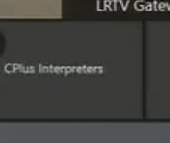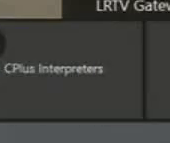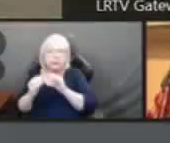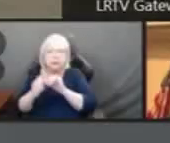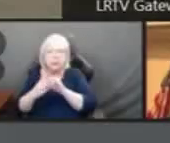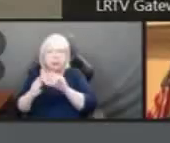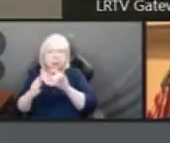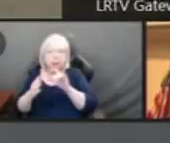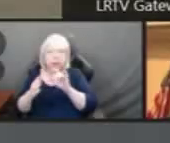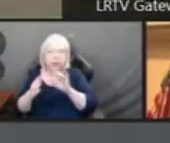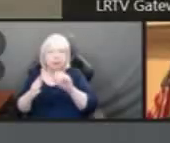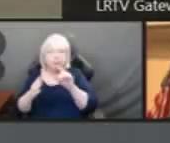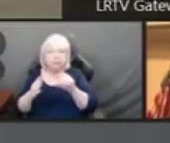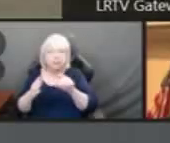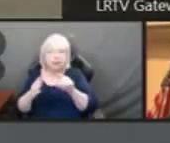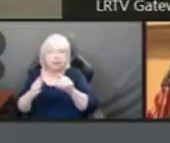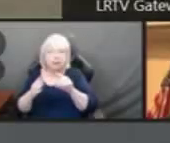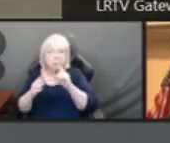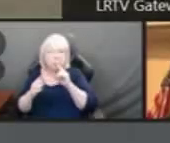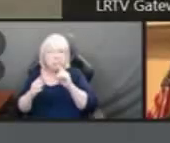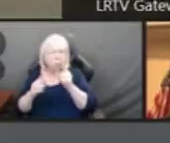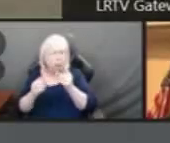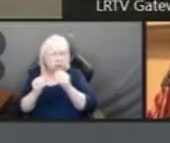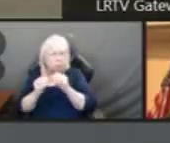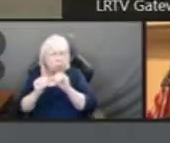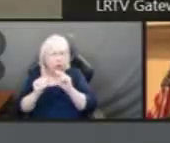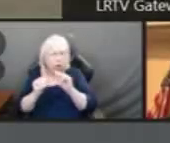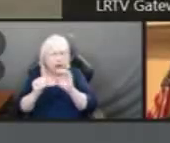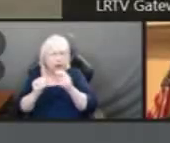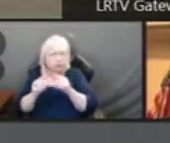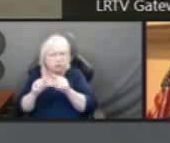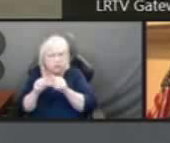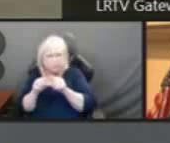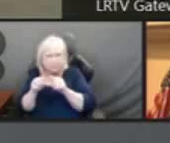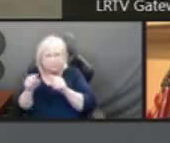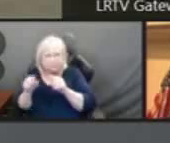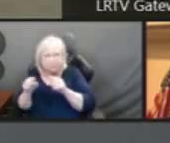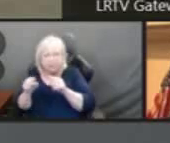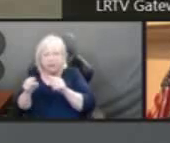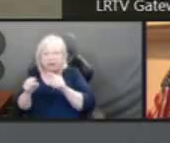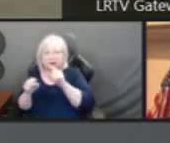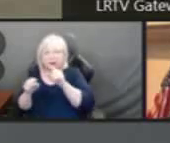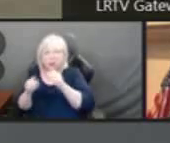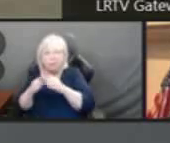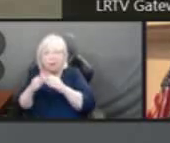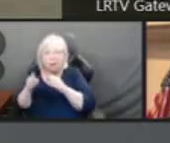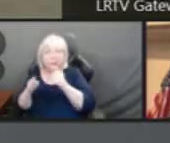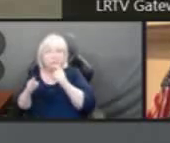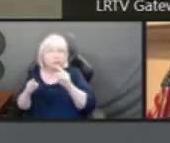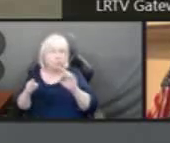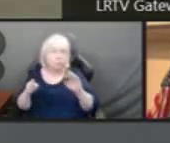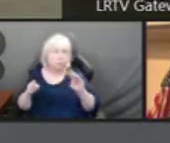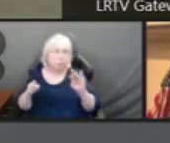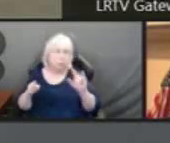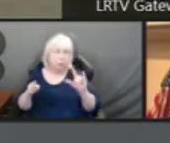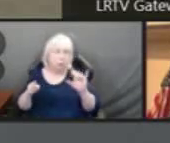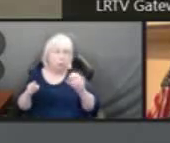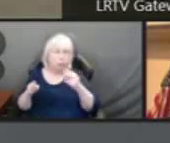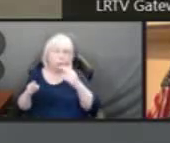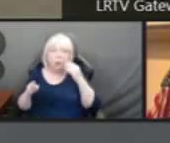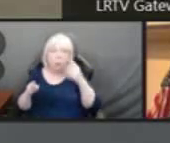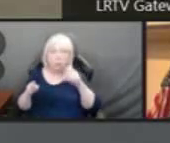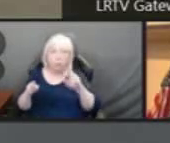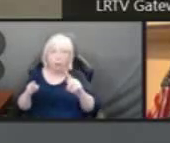this extended out another inch, there's a mobile home park there, correct? If you're talking on a Mapleville Pike?